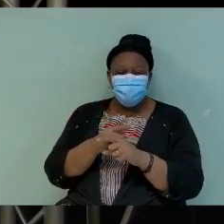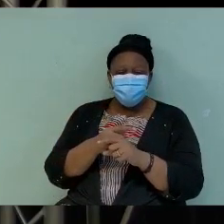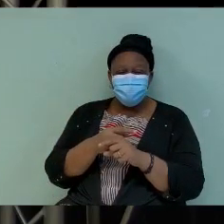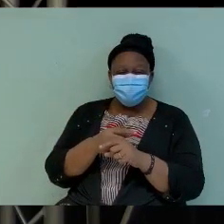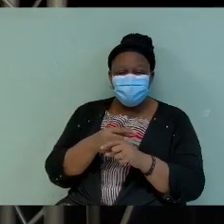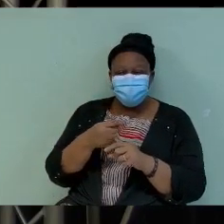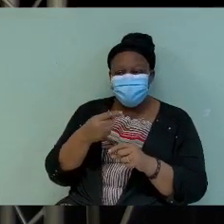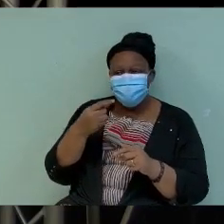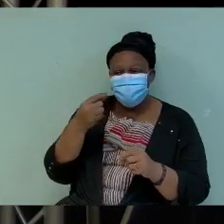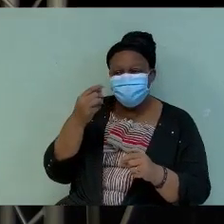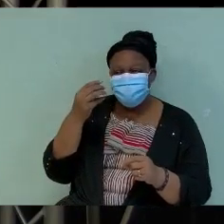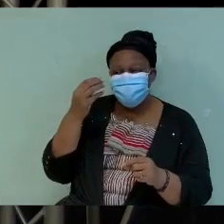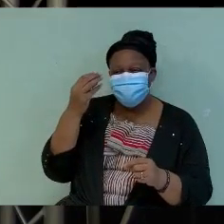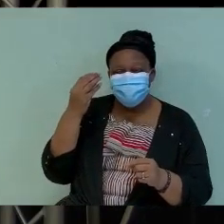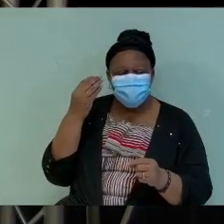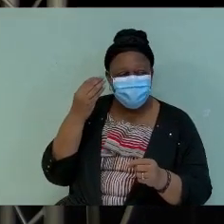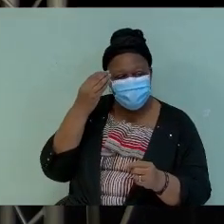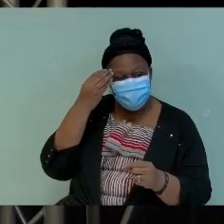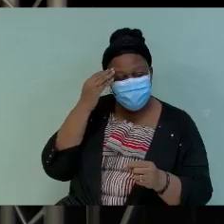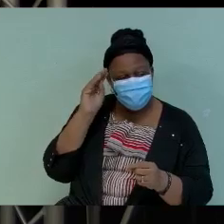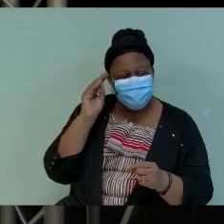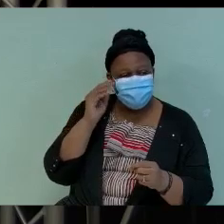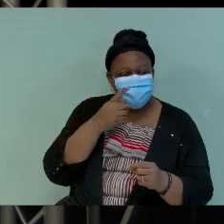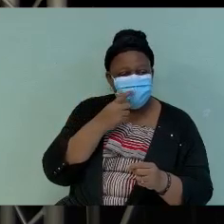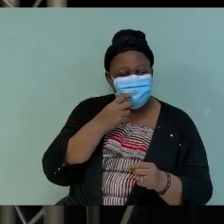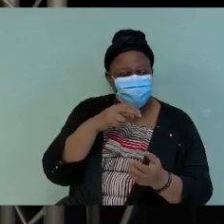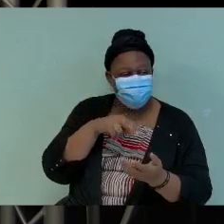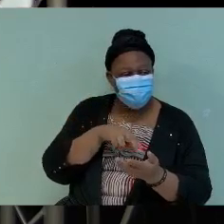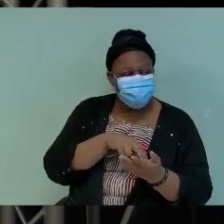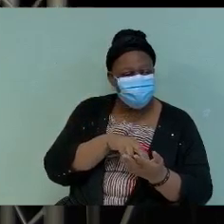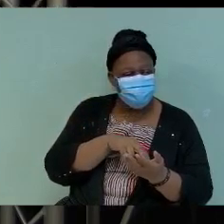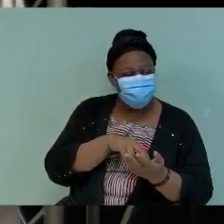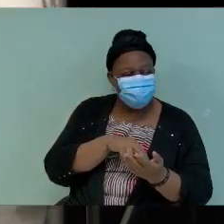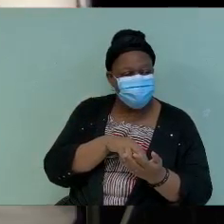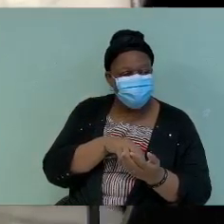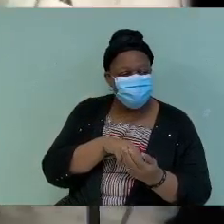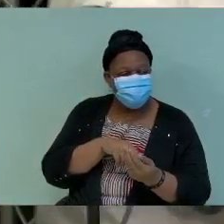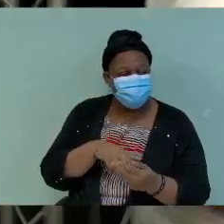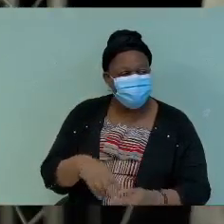day tremendously. Thank you, everyone, and we look forward to your questions.